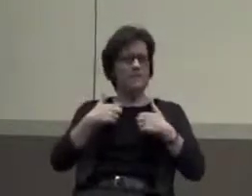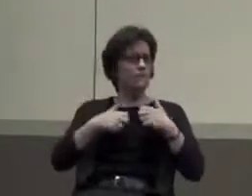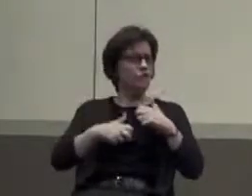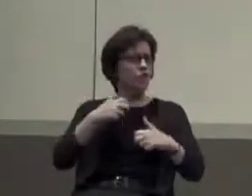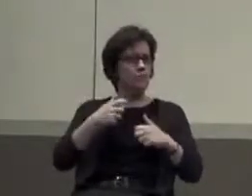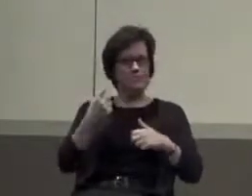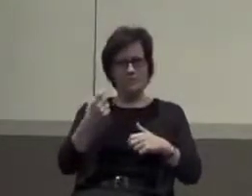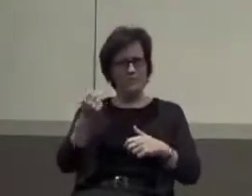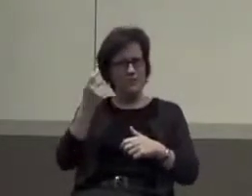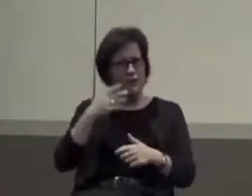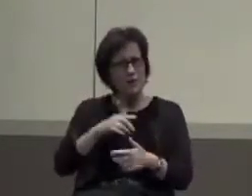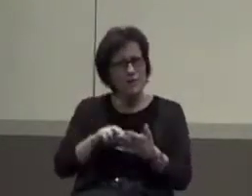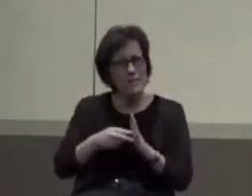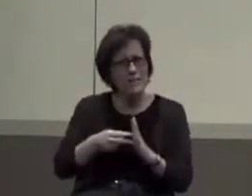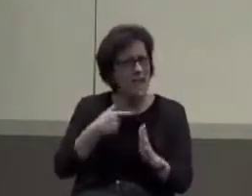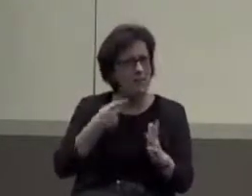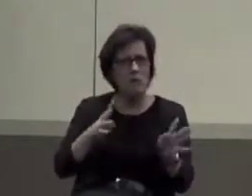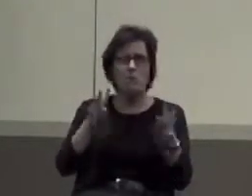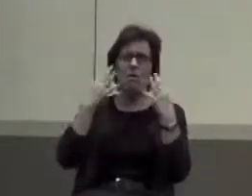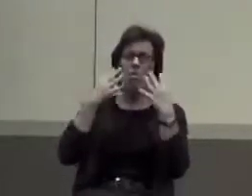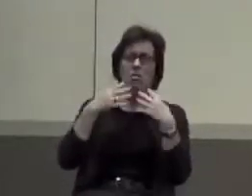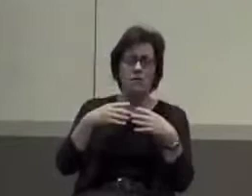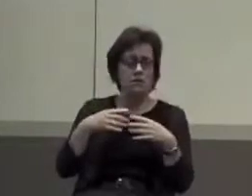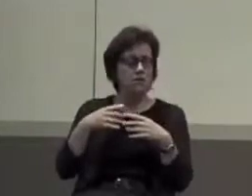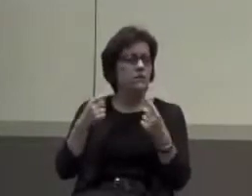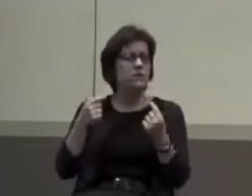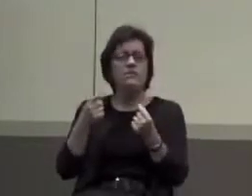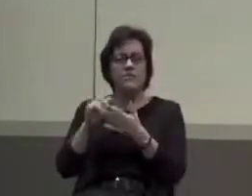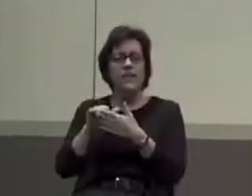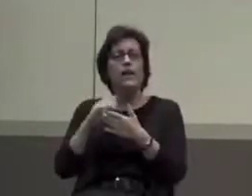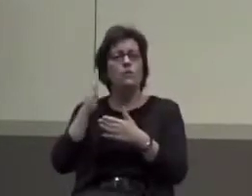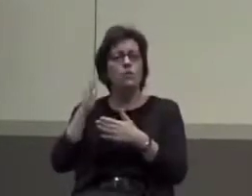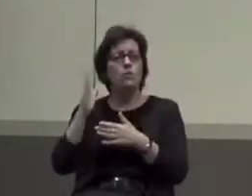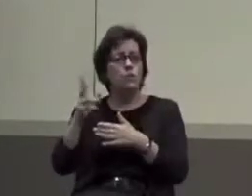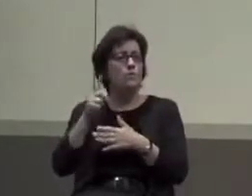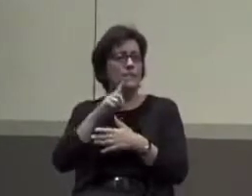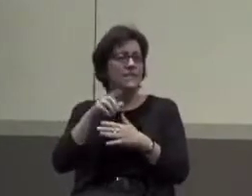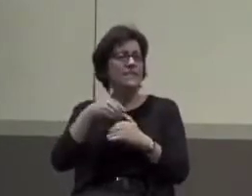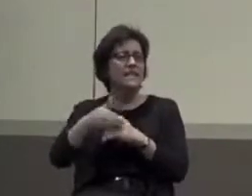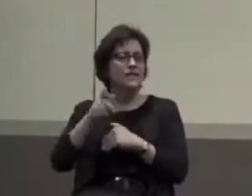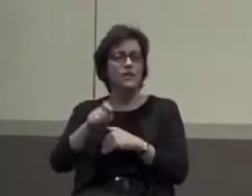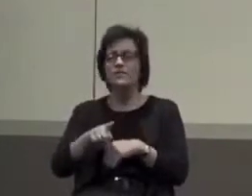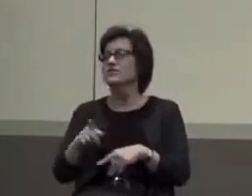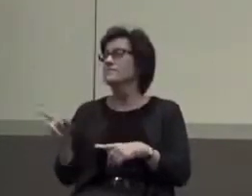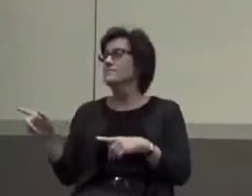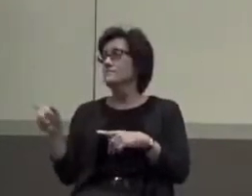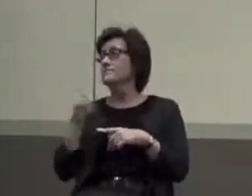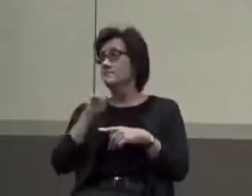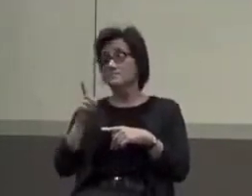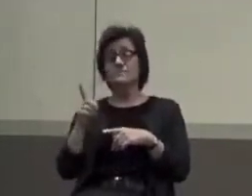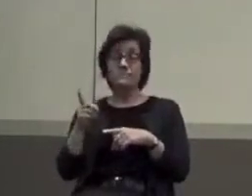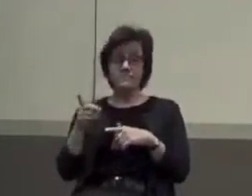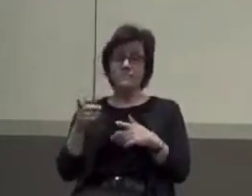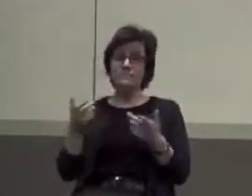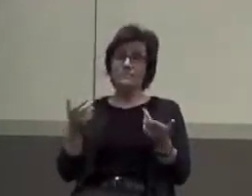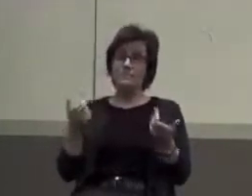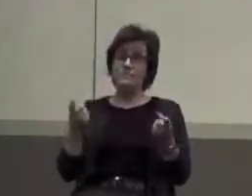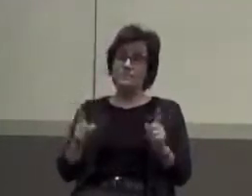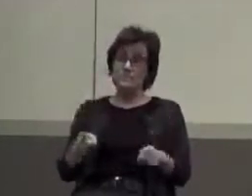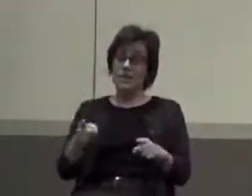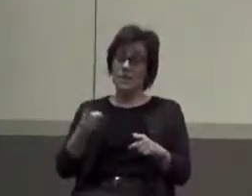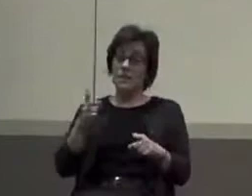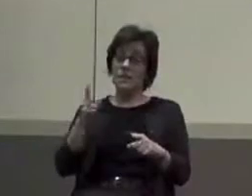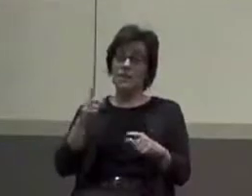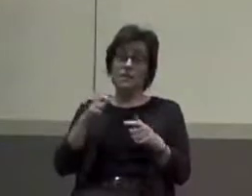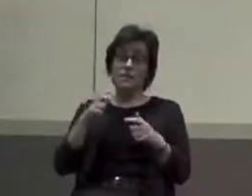mean? I was going to see how you dealt with that question. Well, we actually had sort of the problem where it really was, at